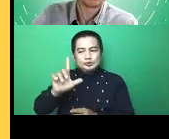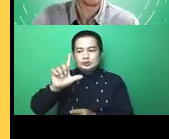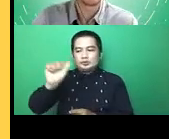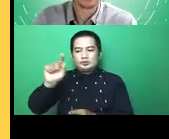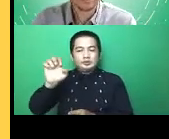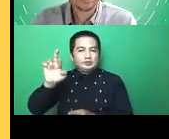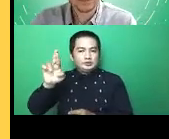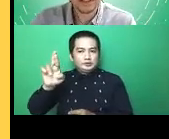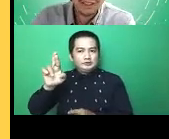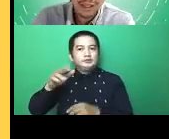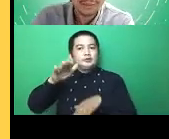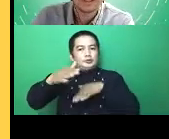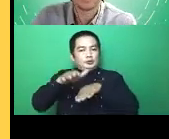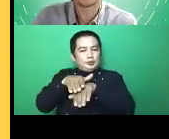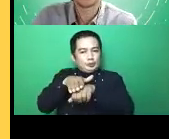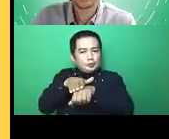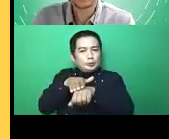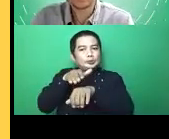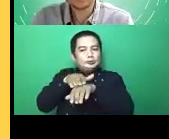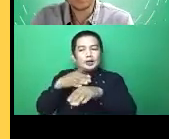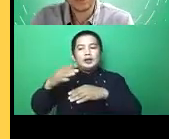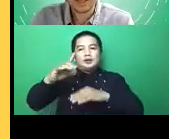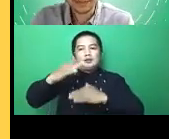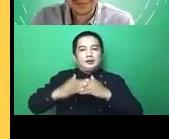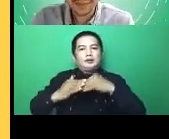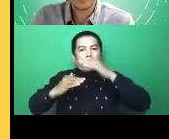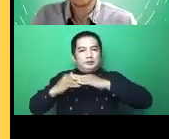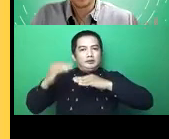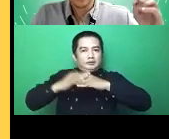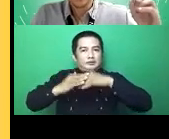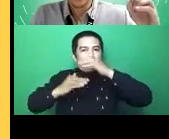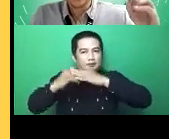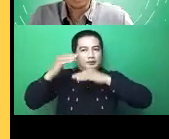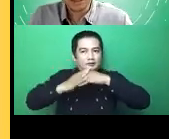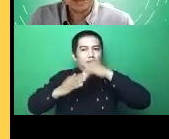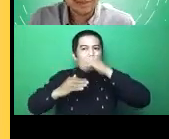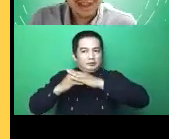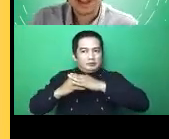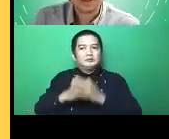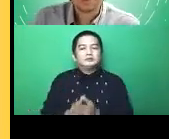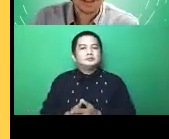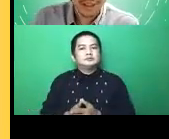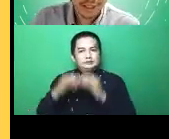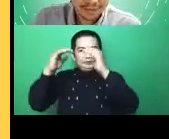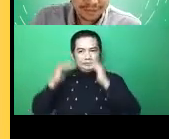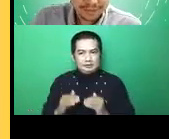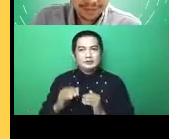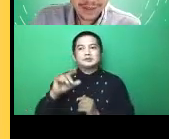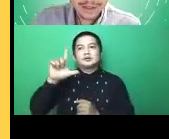slowly layer by layer. Now, next one is called